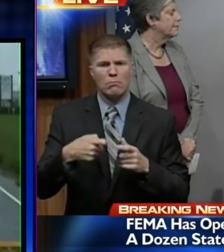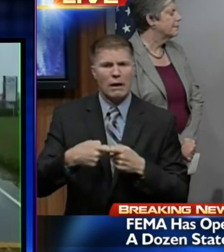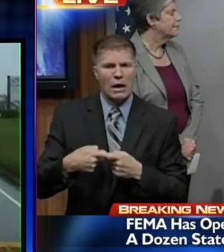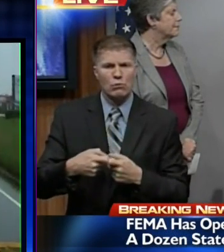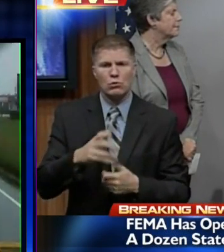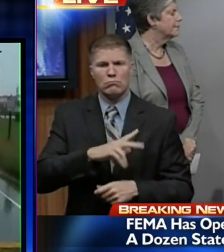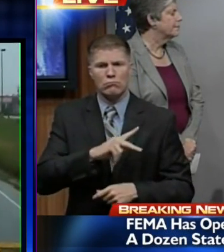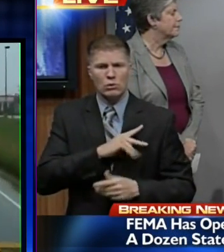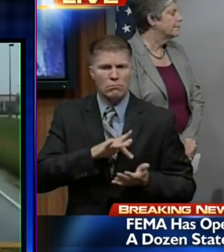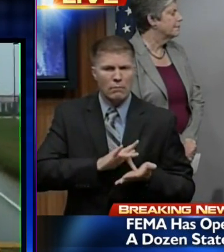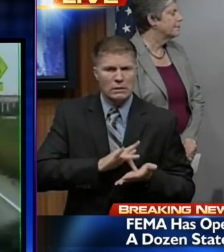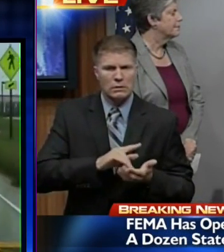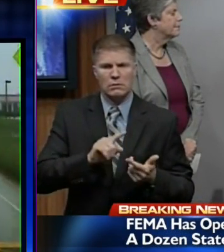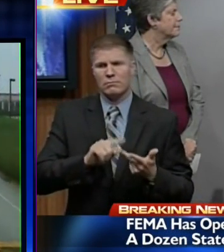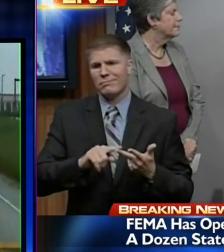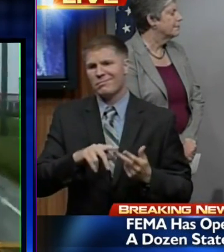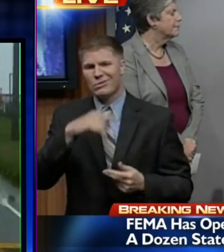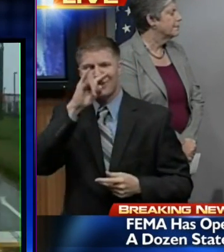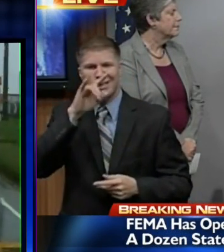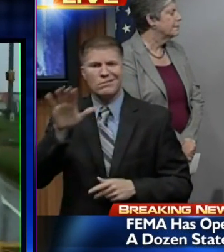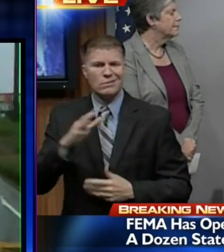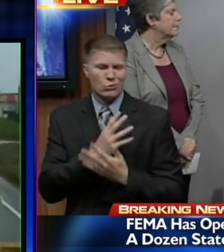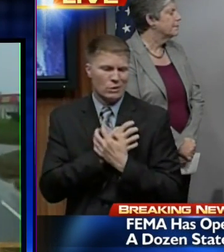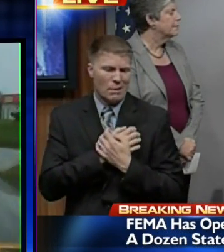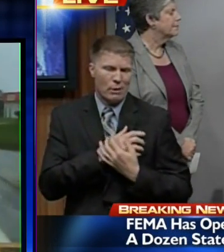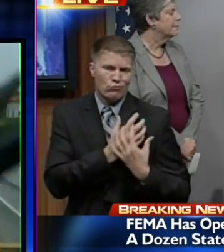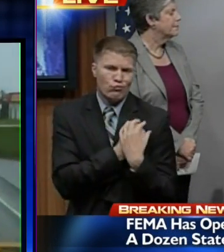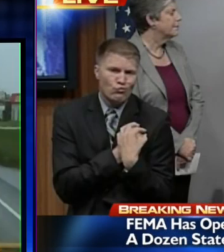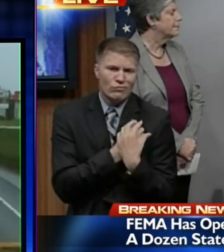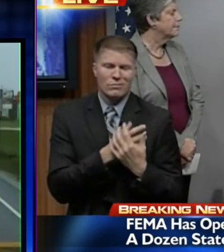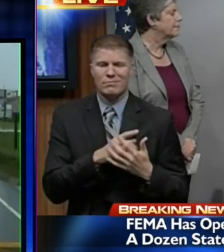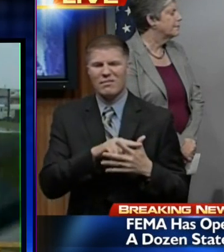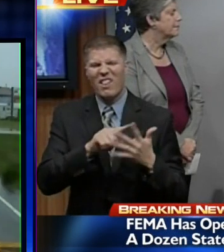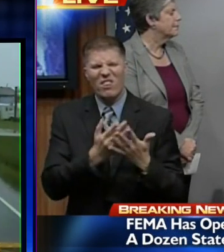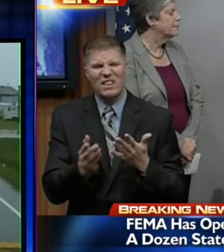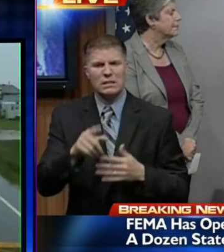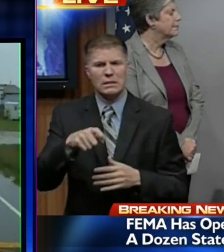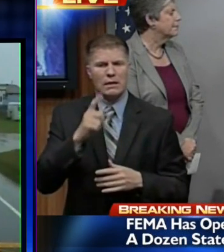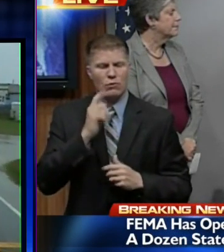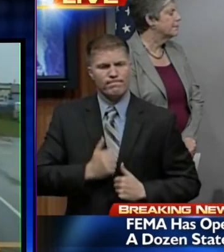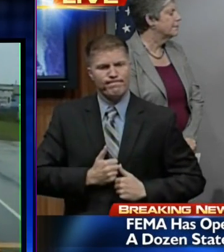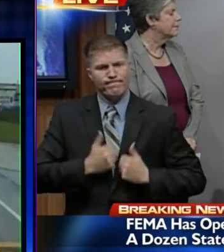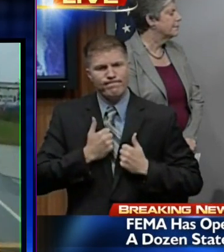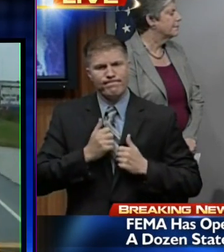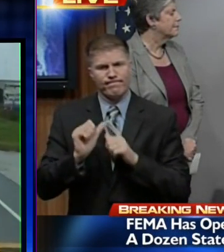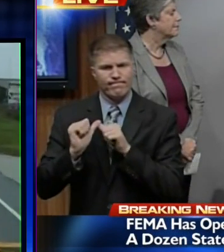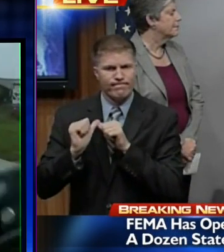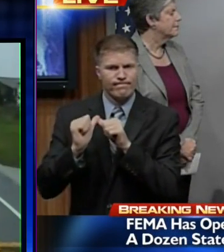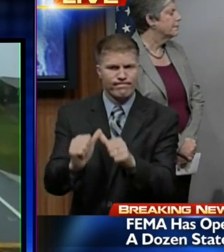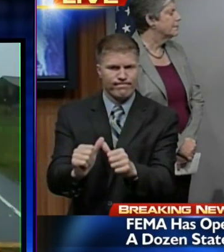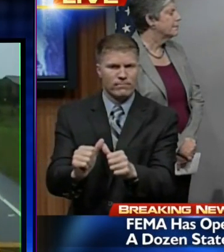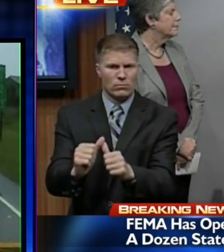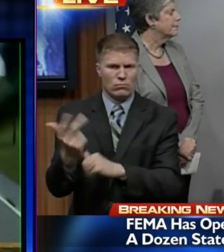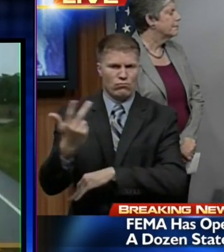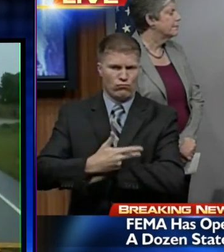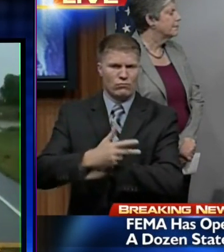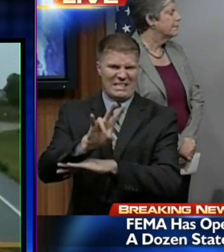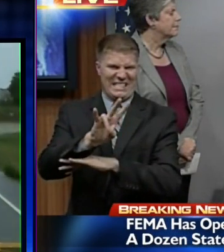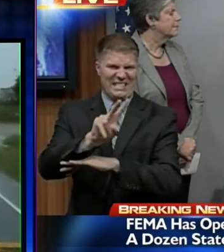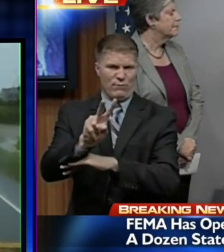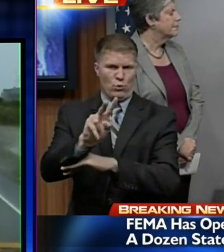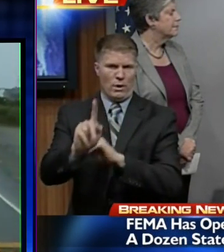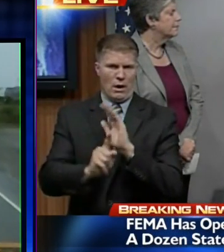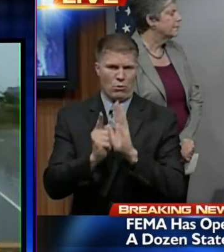medications, your kid's teddy bear, the stuff that you need to survive for 72 hours. We are putting the